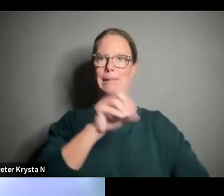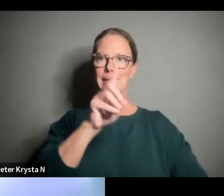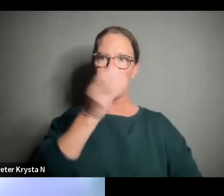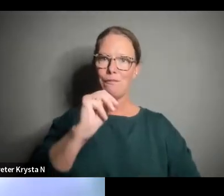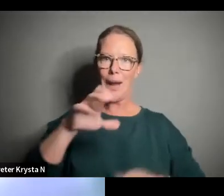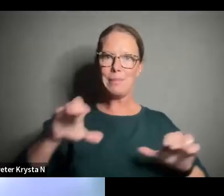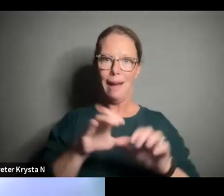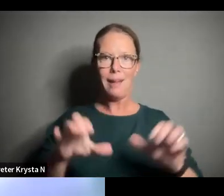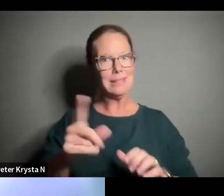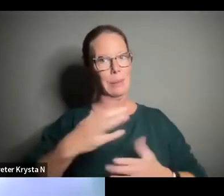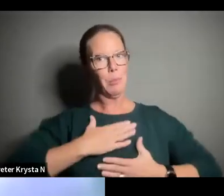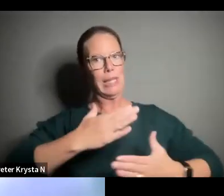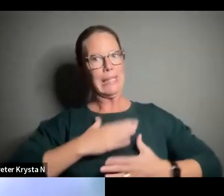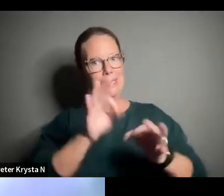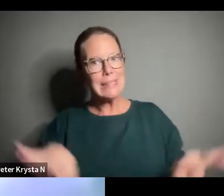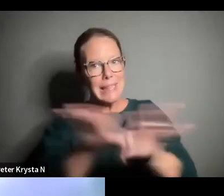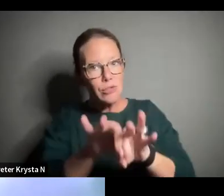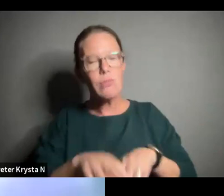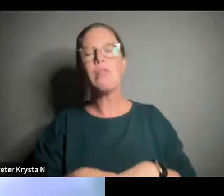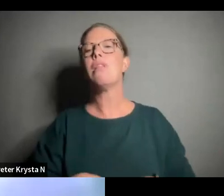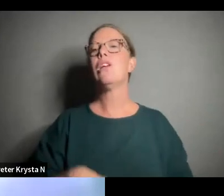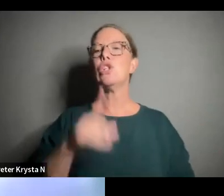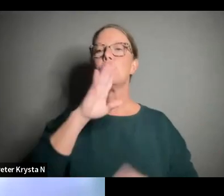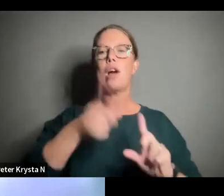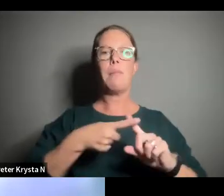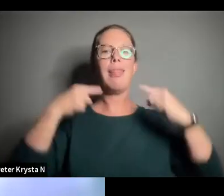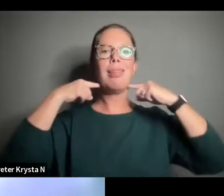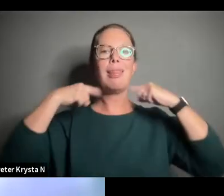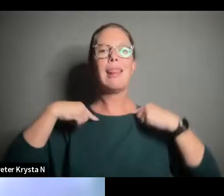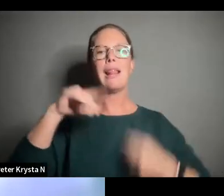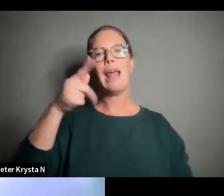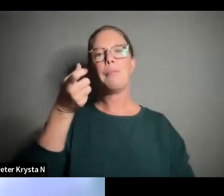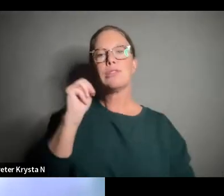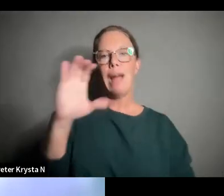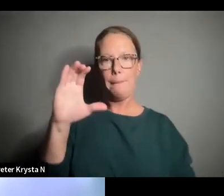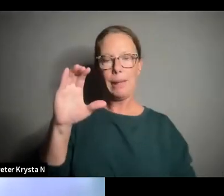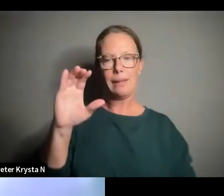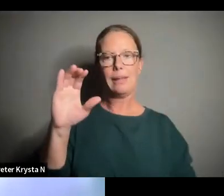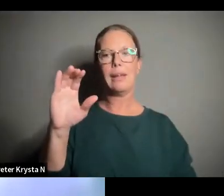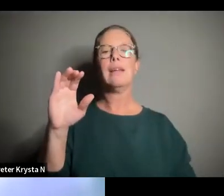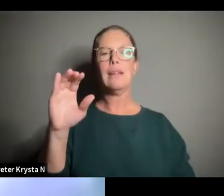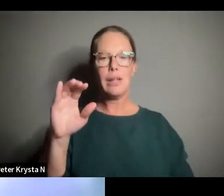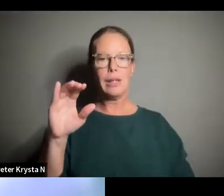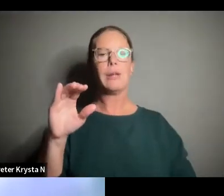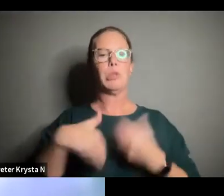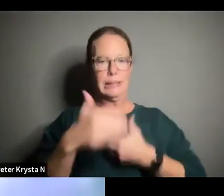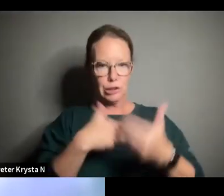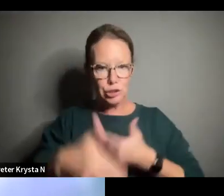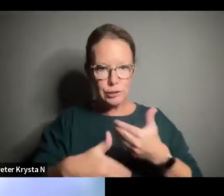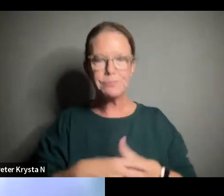essential. So you talked about the laparoscopic procedure, and for some people,